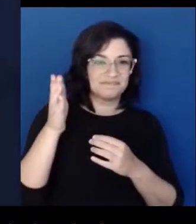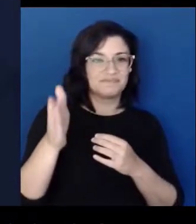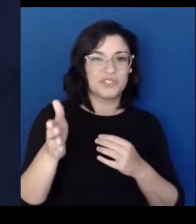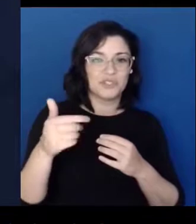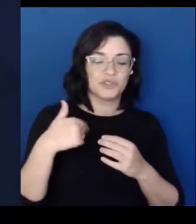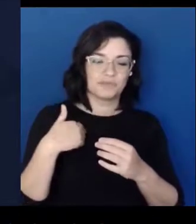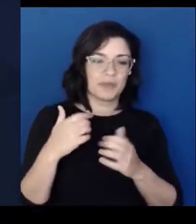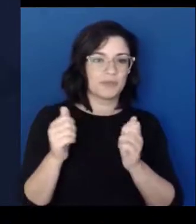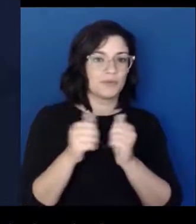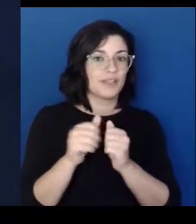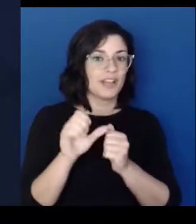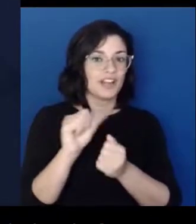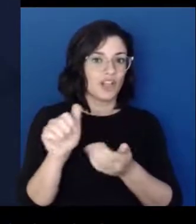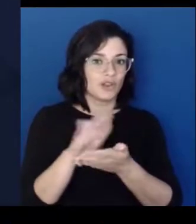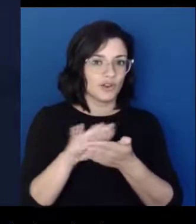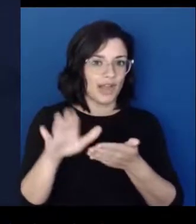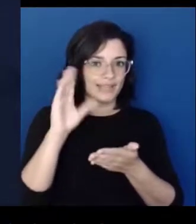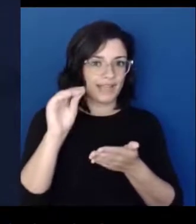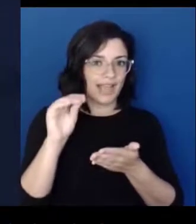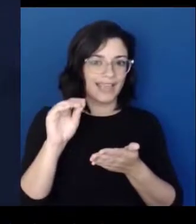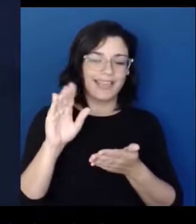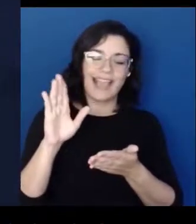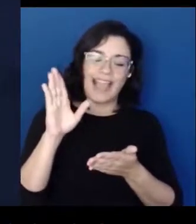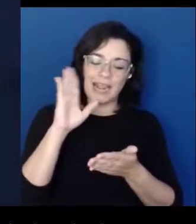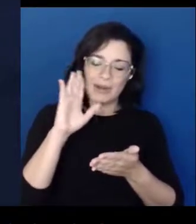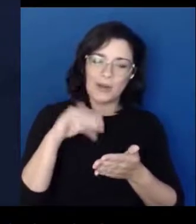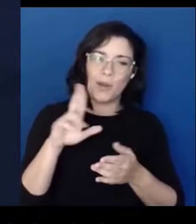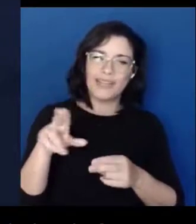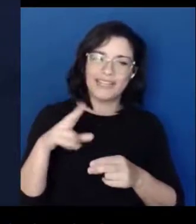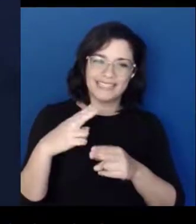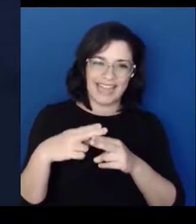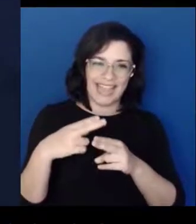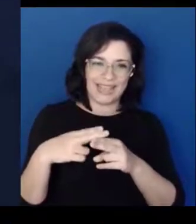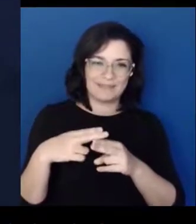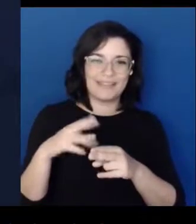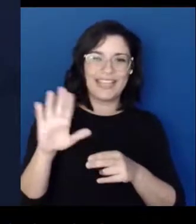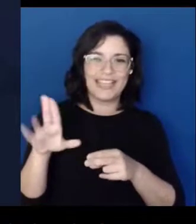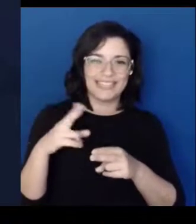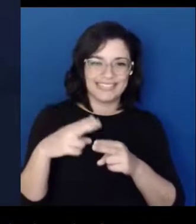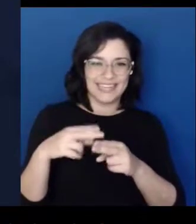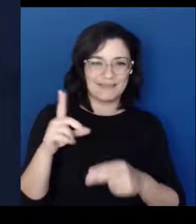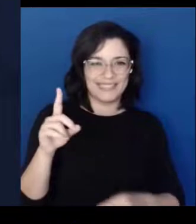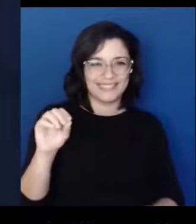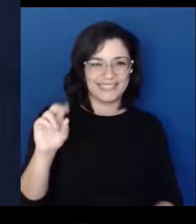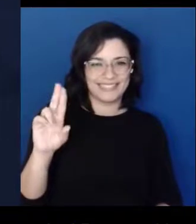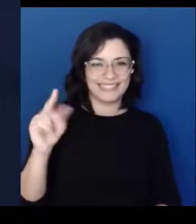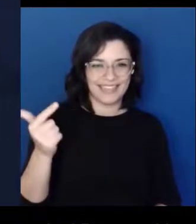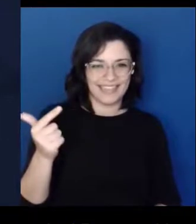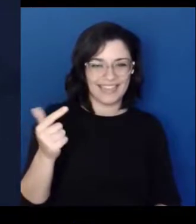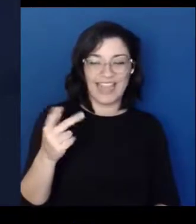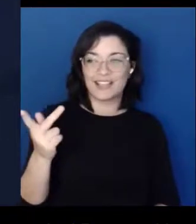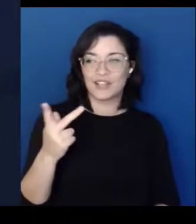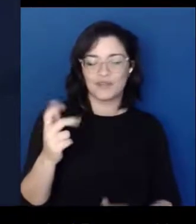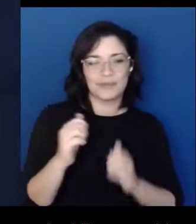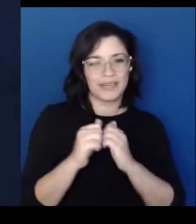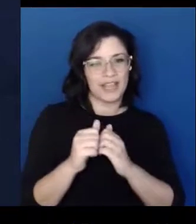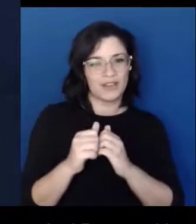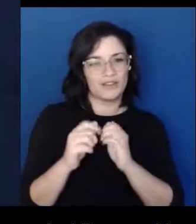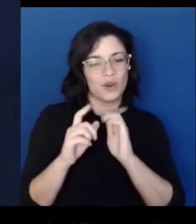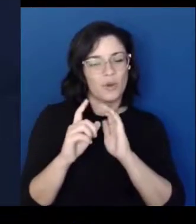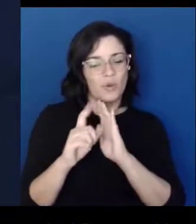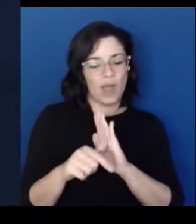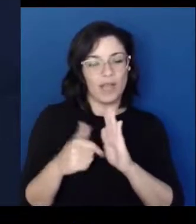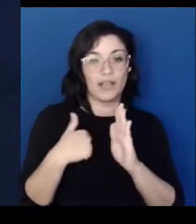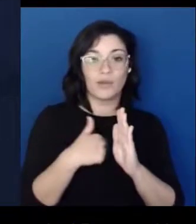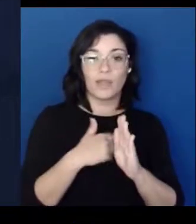His name is Doug. And Doug and I had been together a while, and we were living together. Everything's going